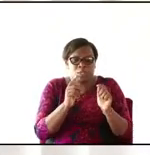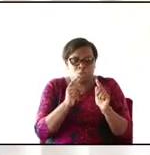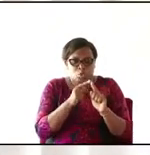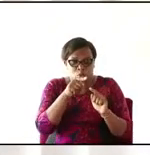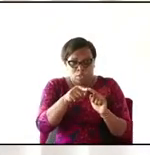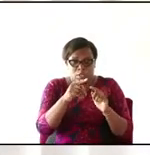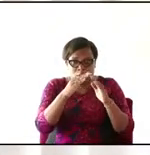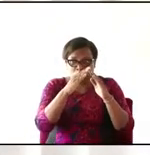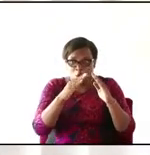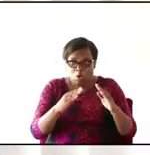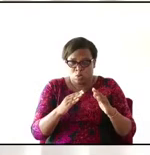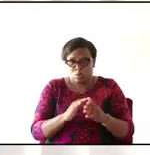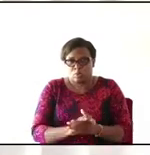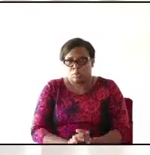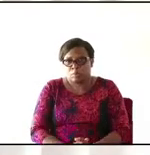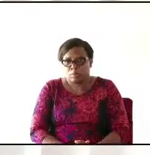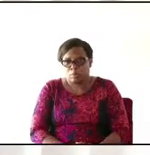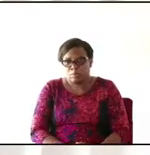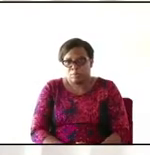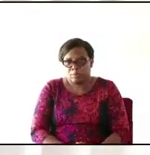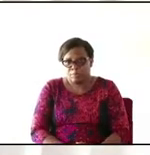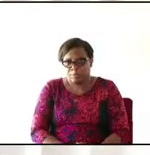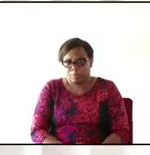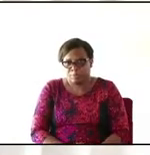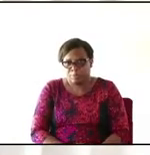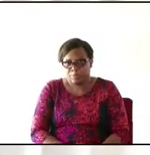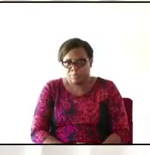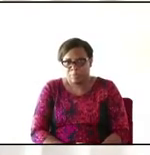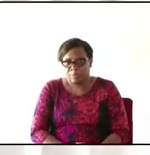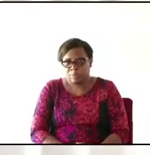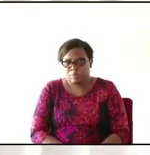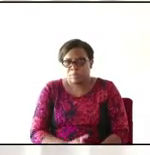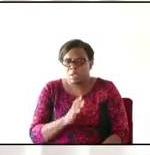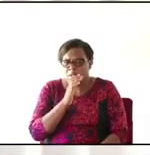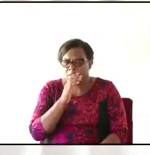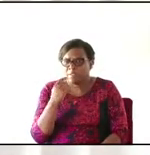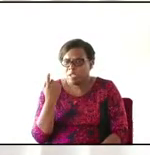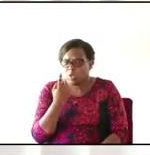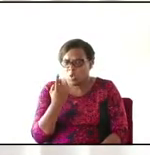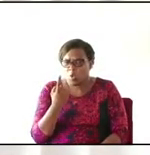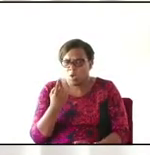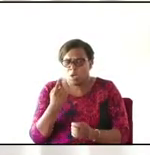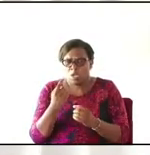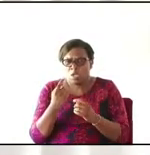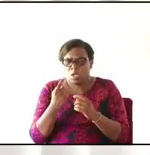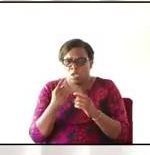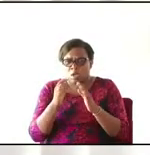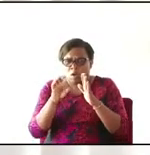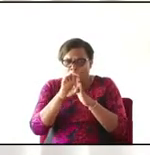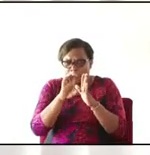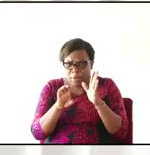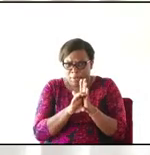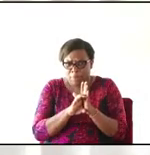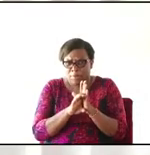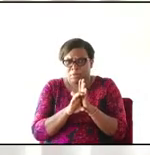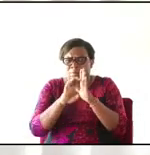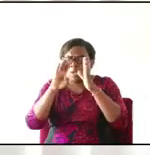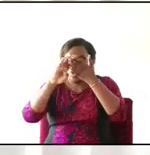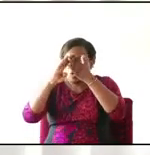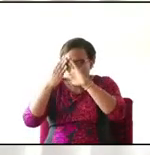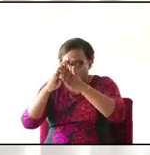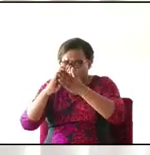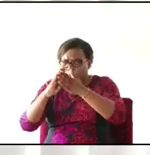The go concept is not only driven by commandment and involves community, but it